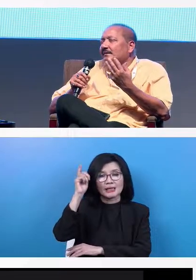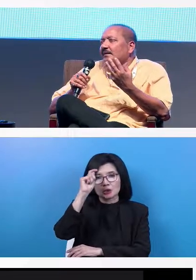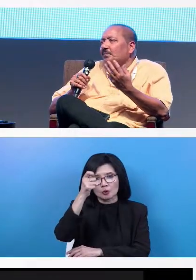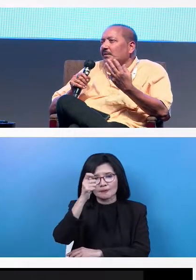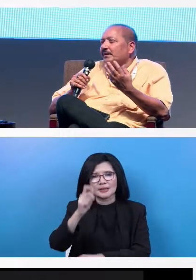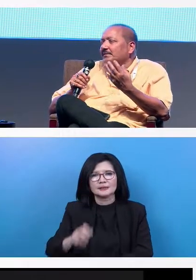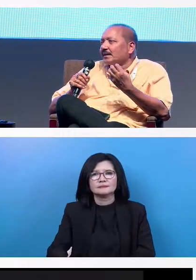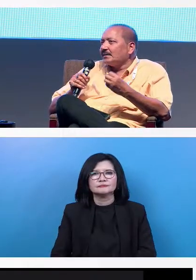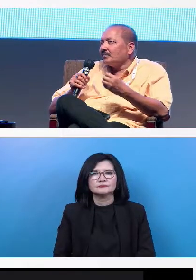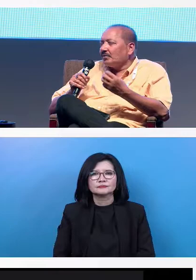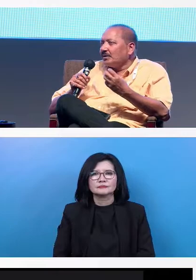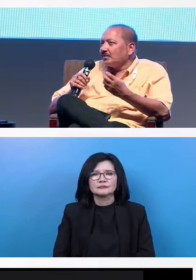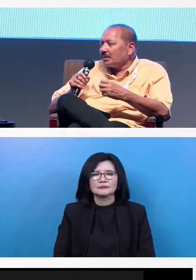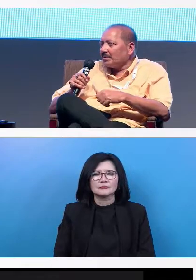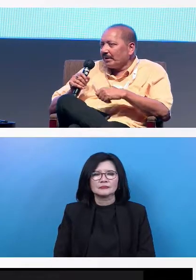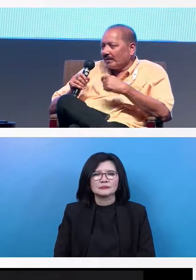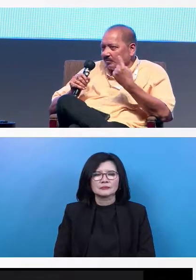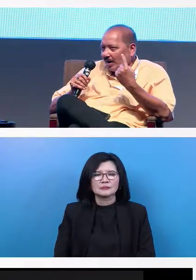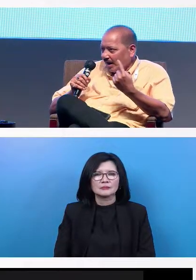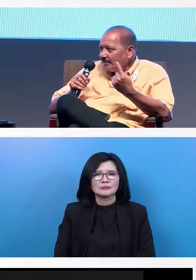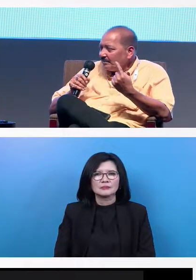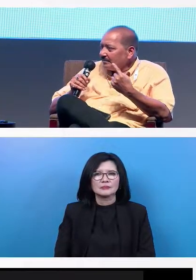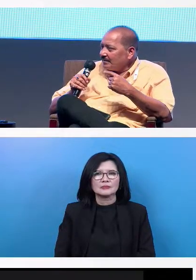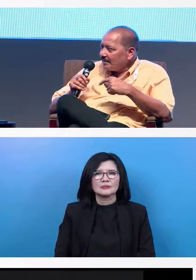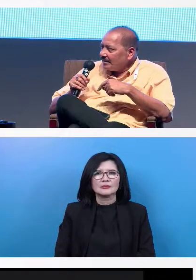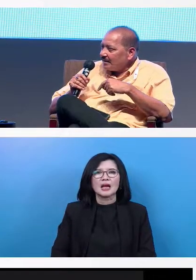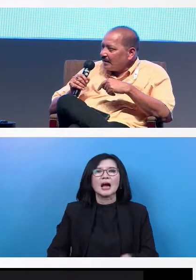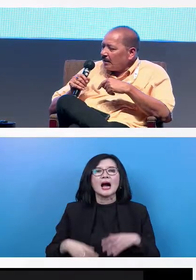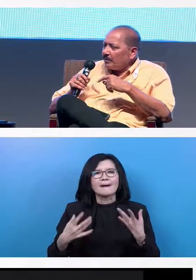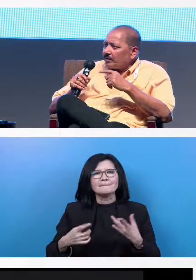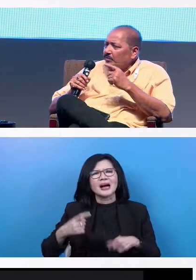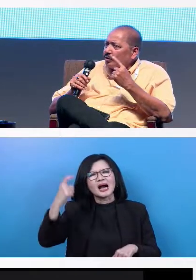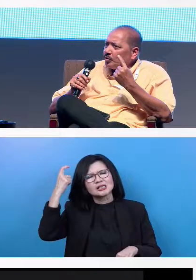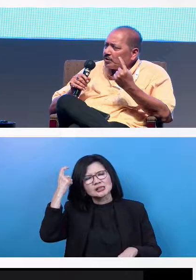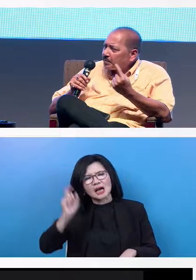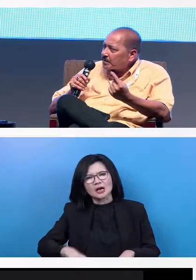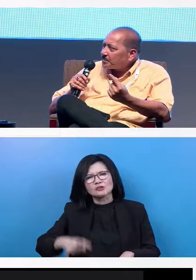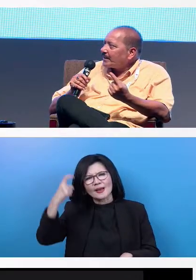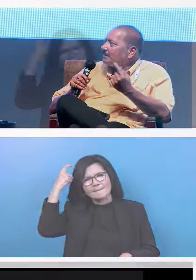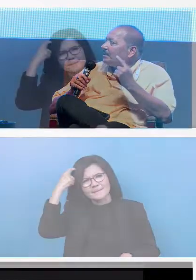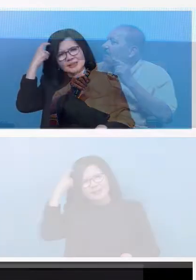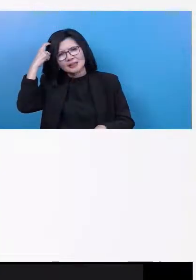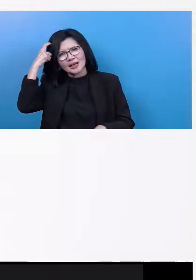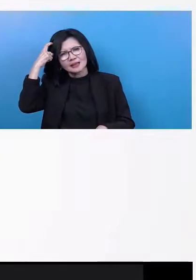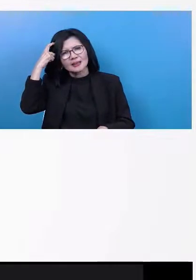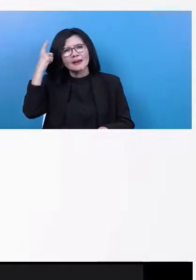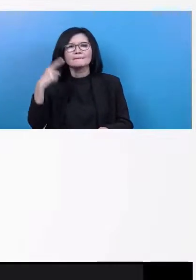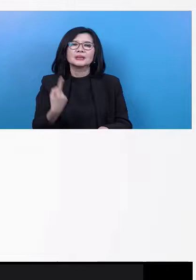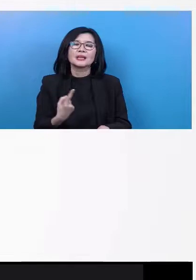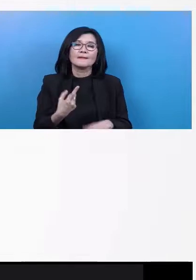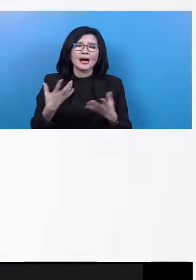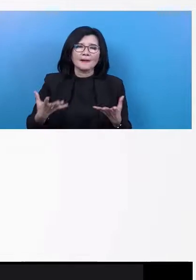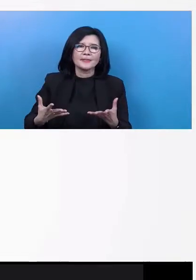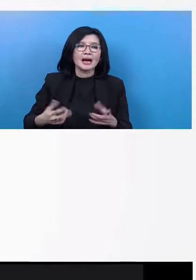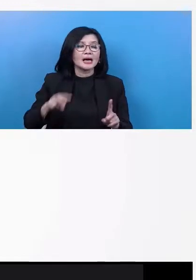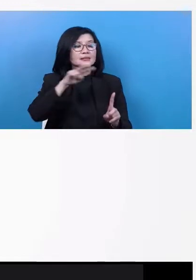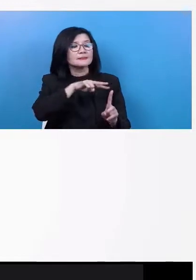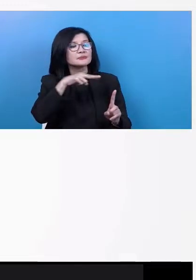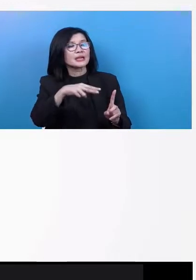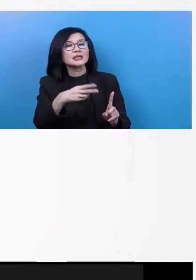critical couple of things that we need to keep in mind? One, from whose perspective the infrastructures are built